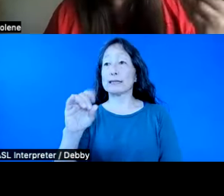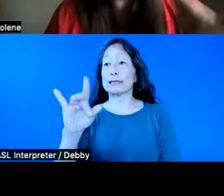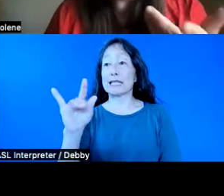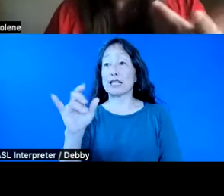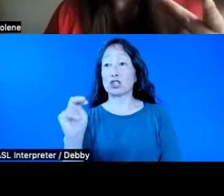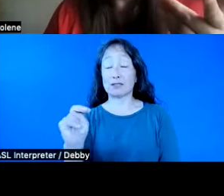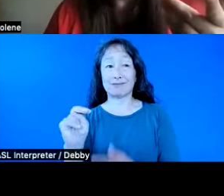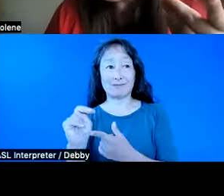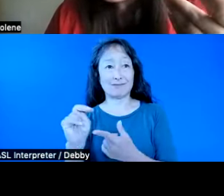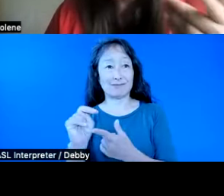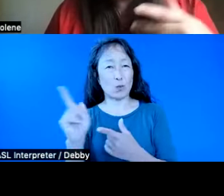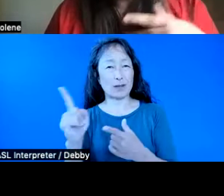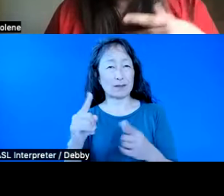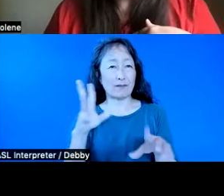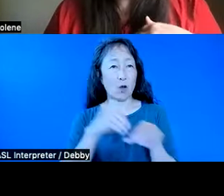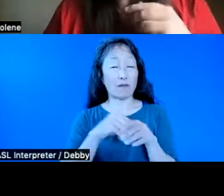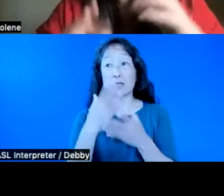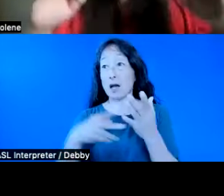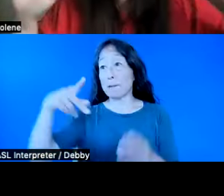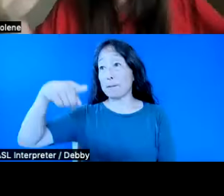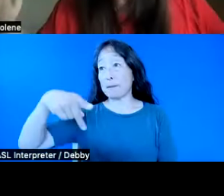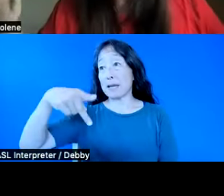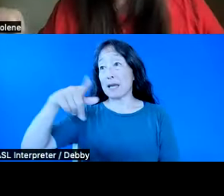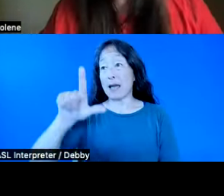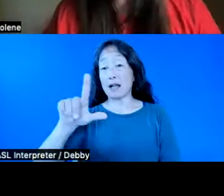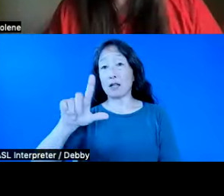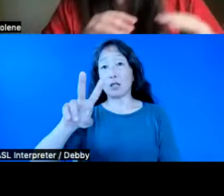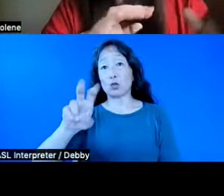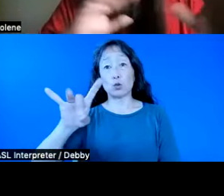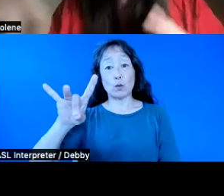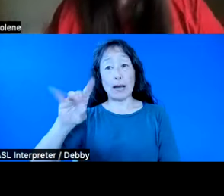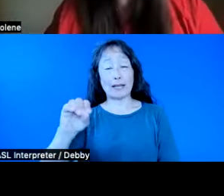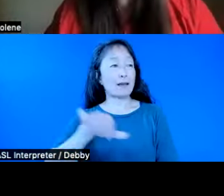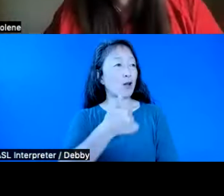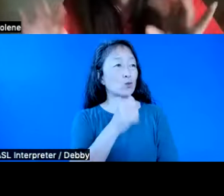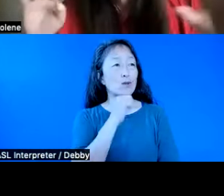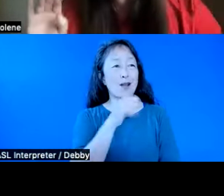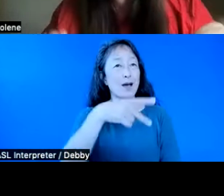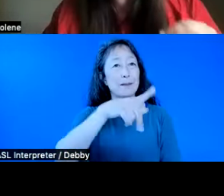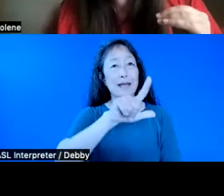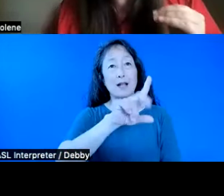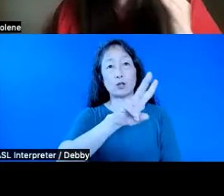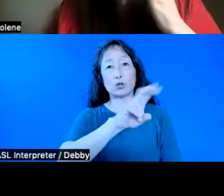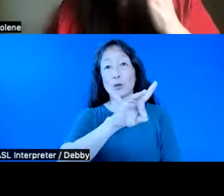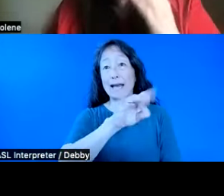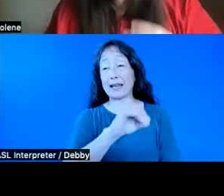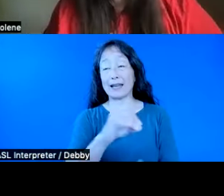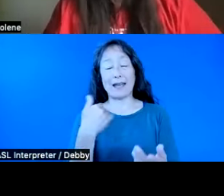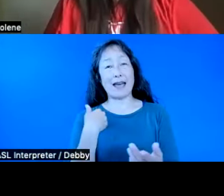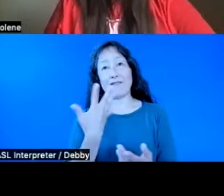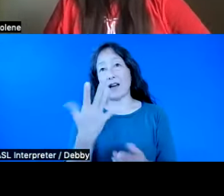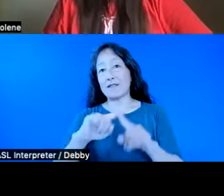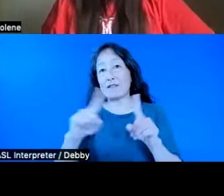280 and some were non-PL 280, all those different nuances. We had 5 different counties, 3 different reservations, all of